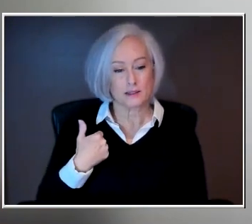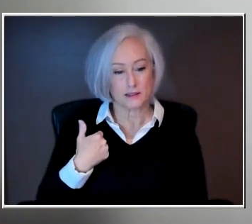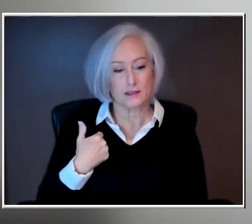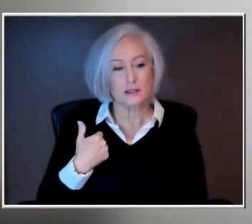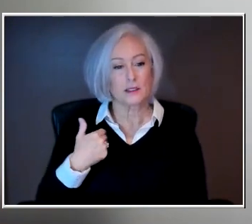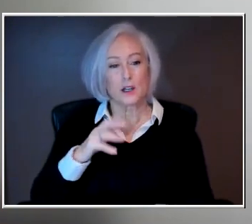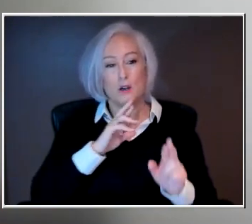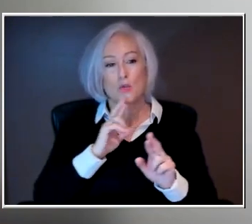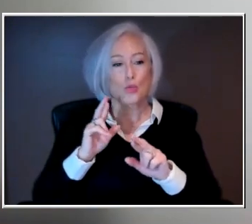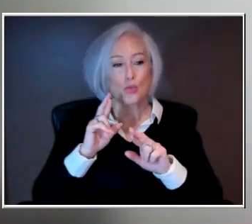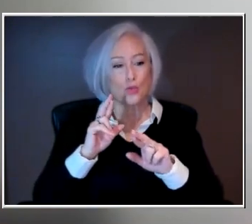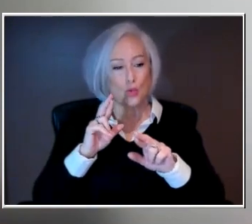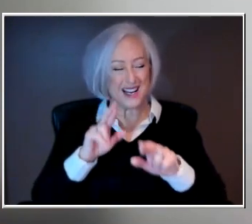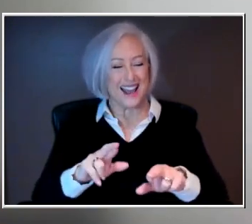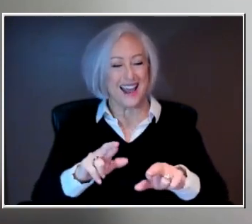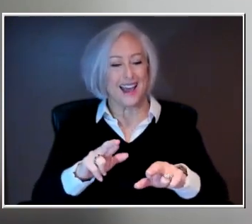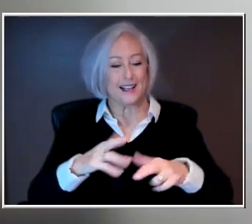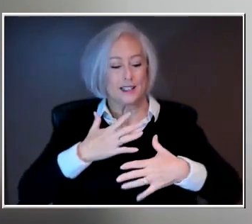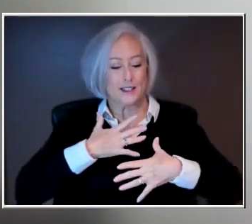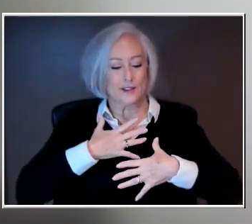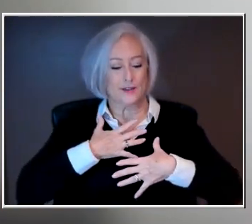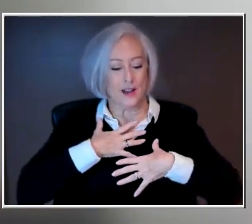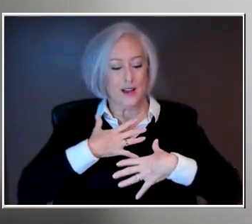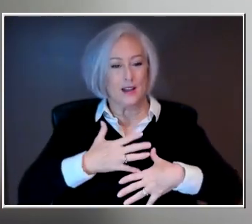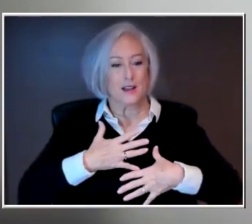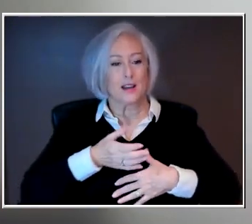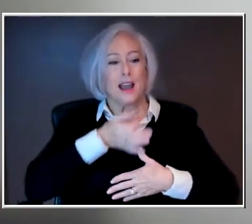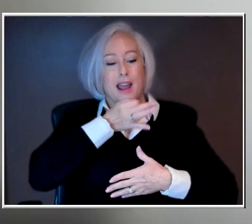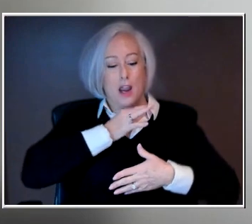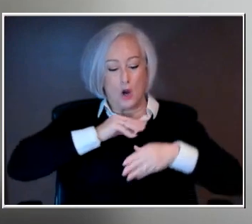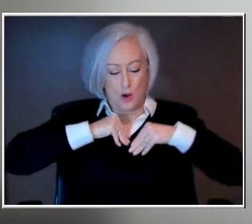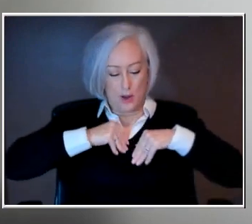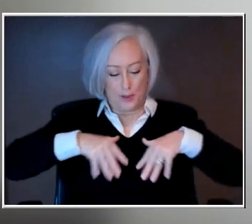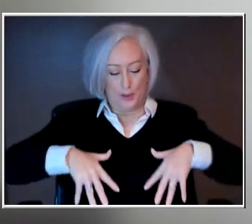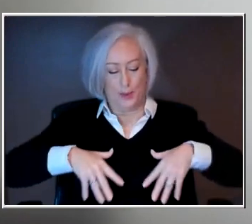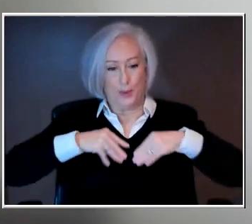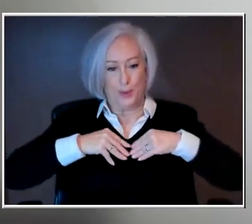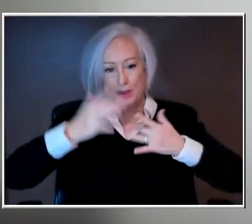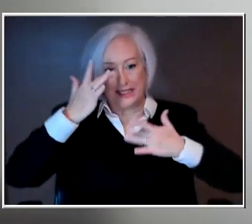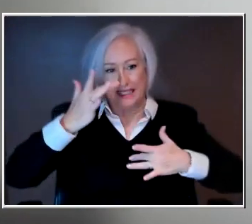reactive airway disease, which, they're just going to